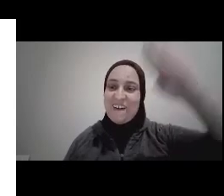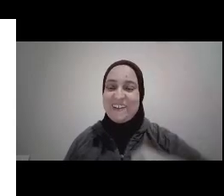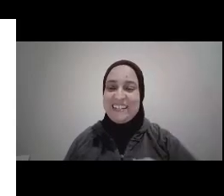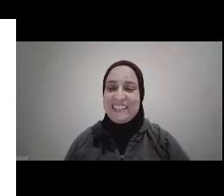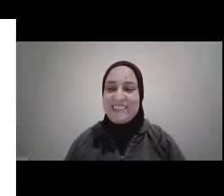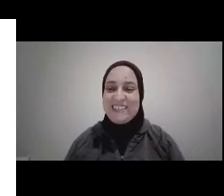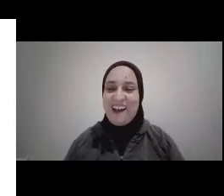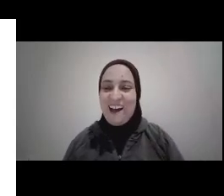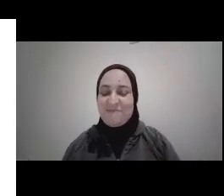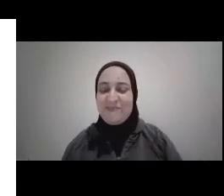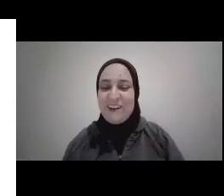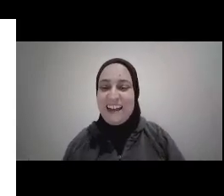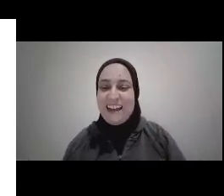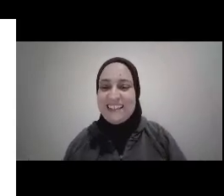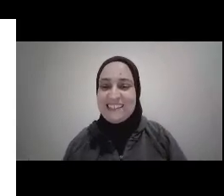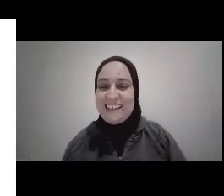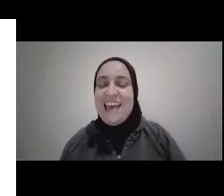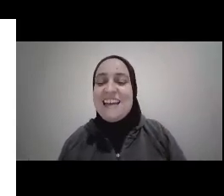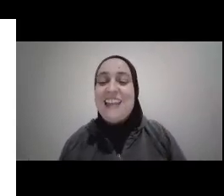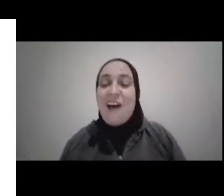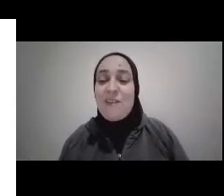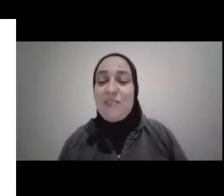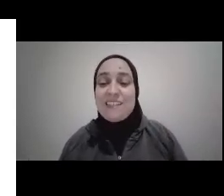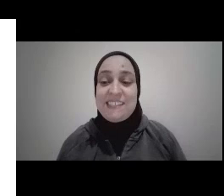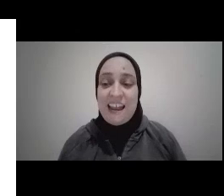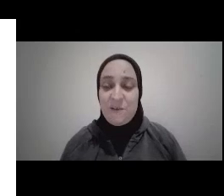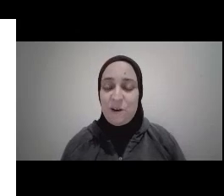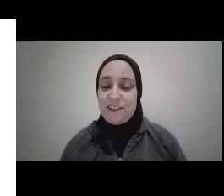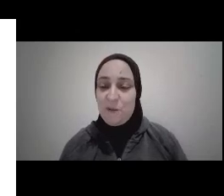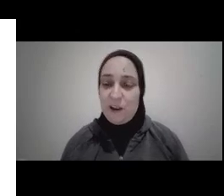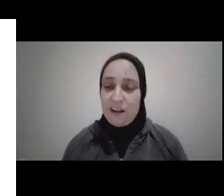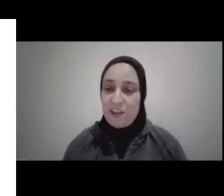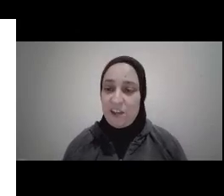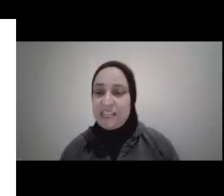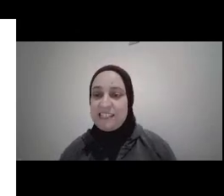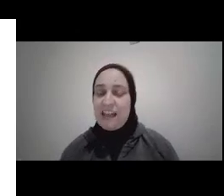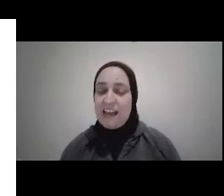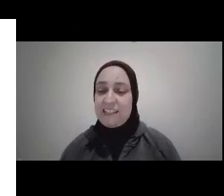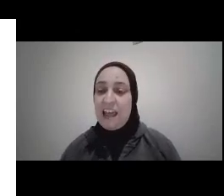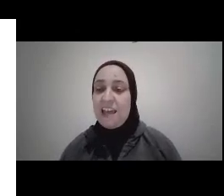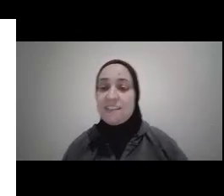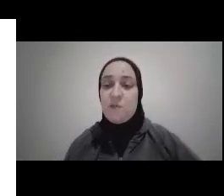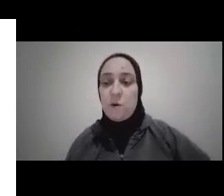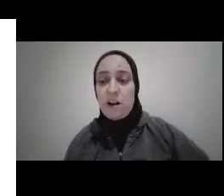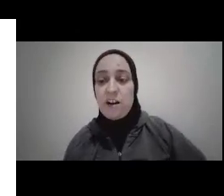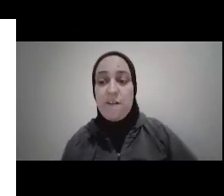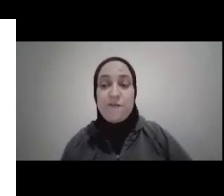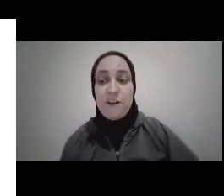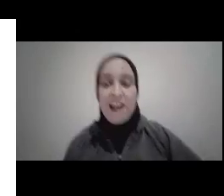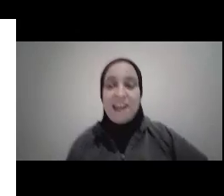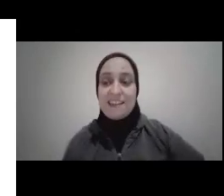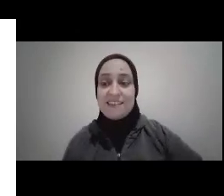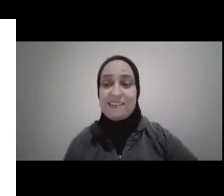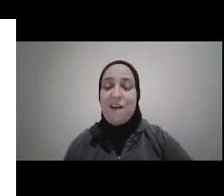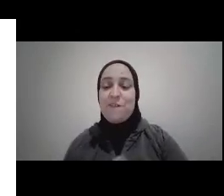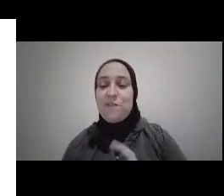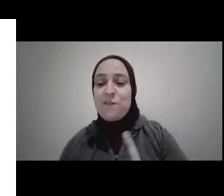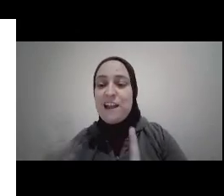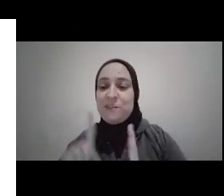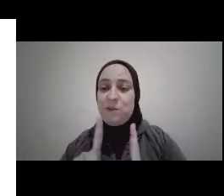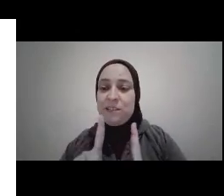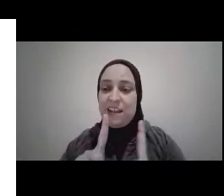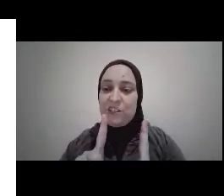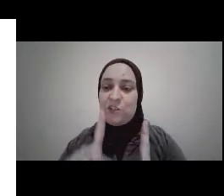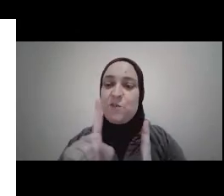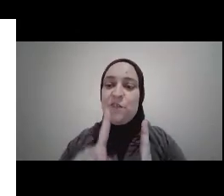Hello. Good job, friends. Now, the second word that we're going to use in sign today is the word friends. For